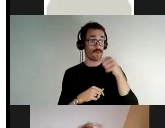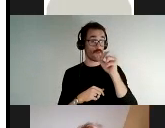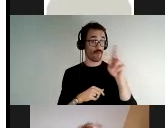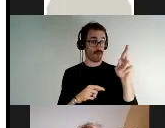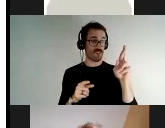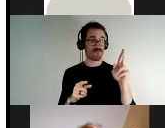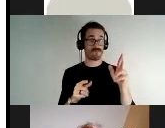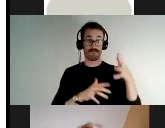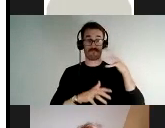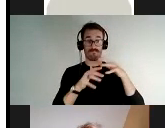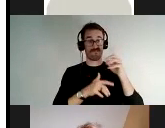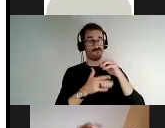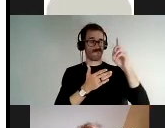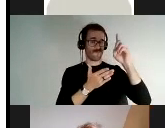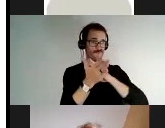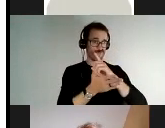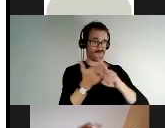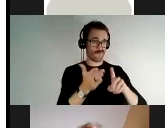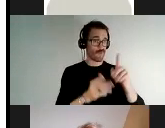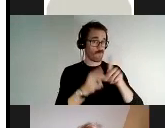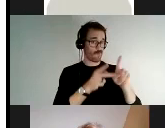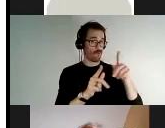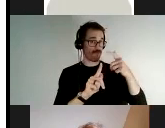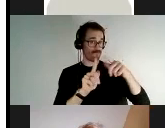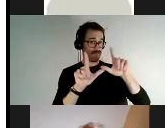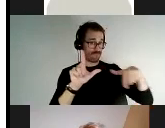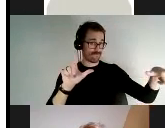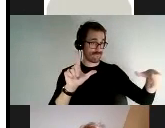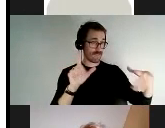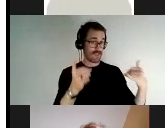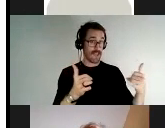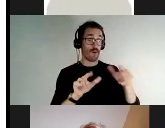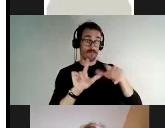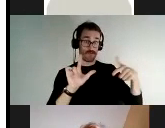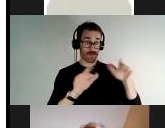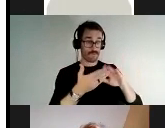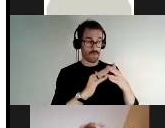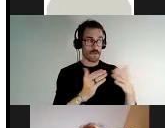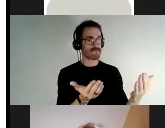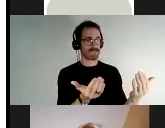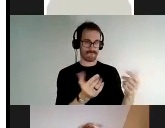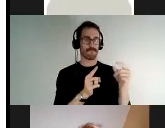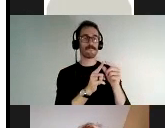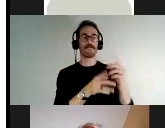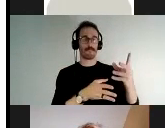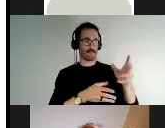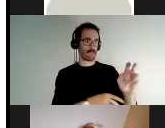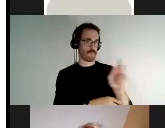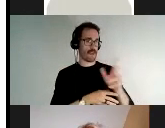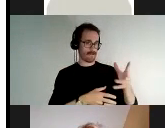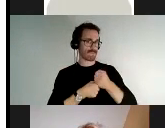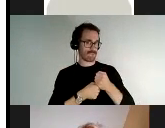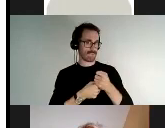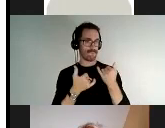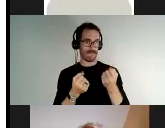originally derogatory towards LGBT people. However, it's being reclaimed, and it's used often in academic